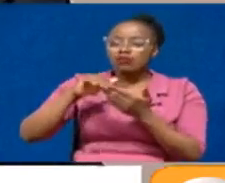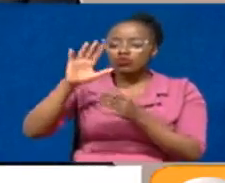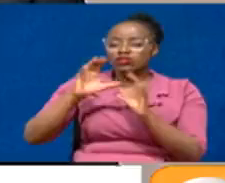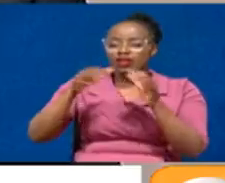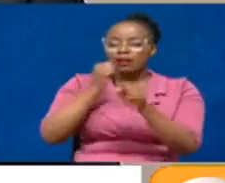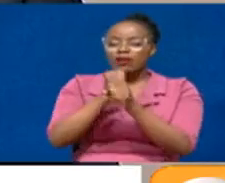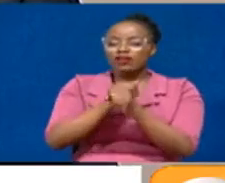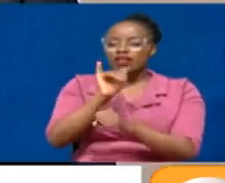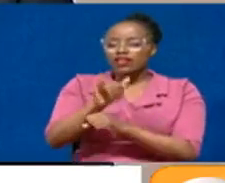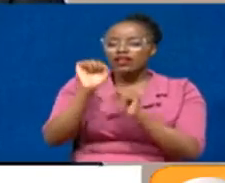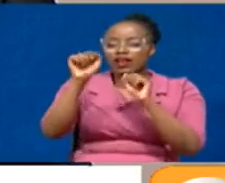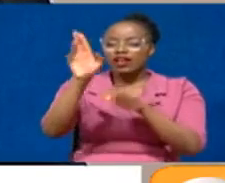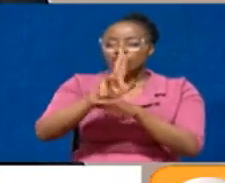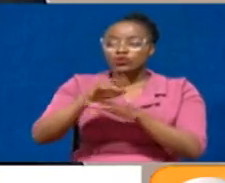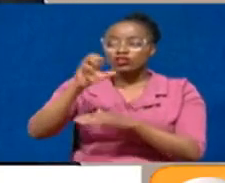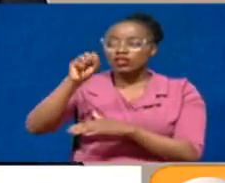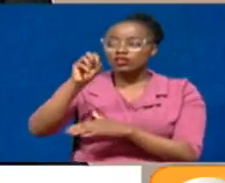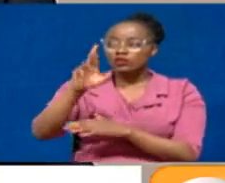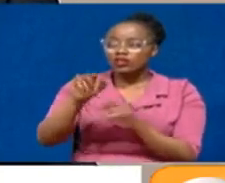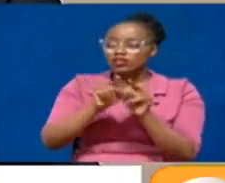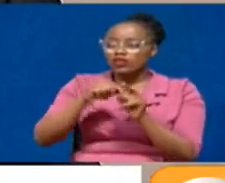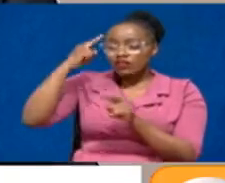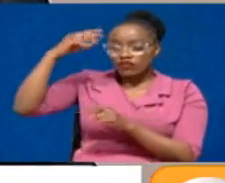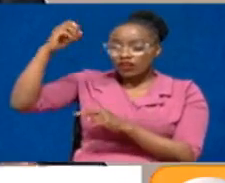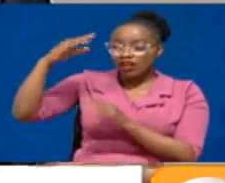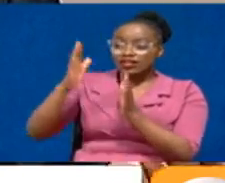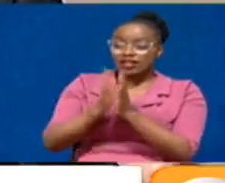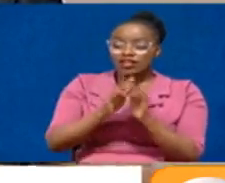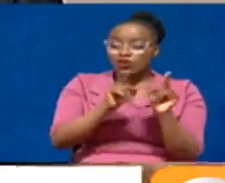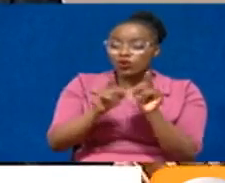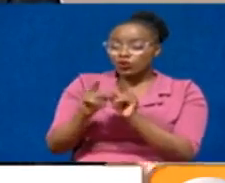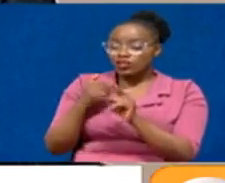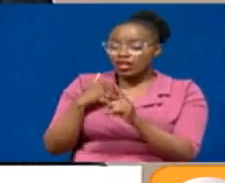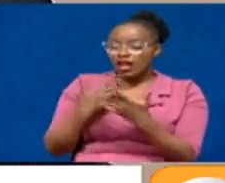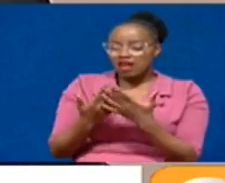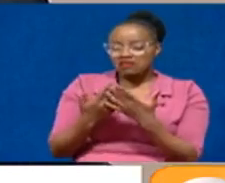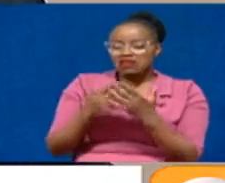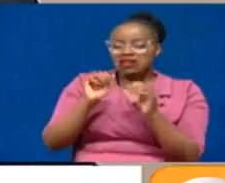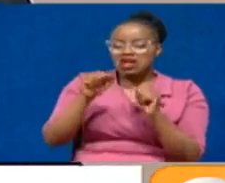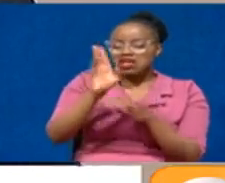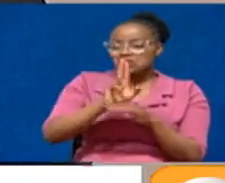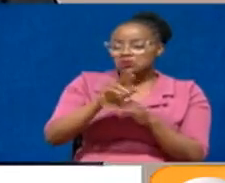companies have done. They can use solar for lighting, and then running the turbines, they can